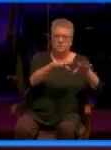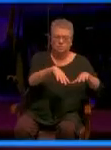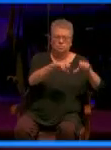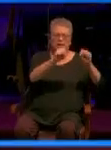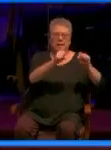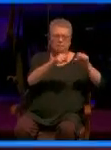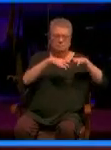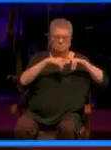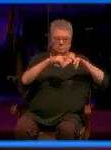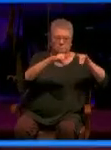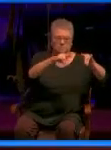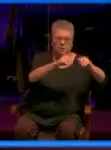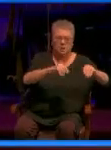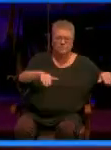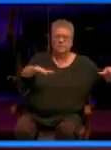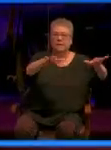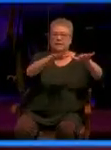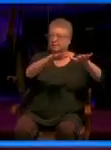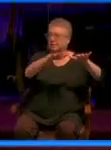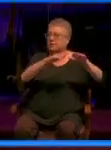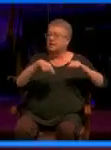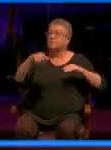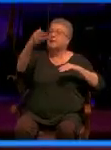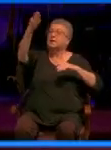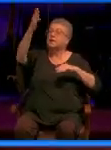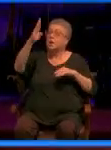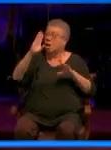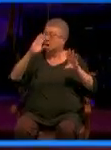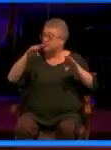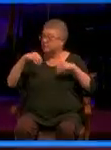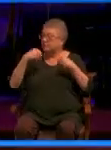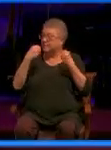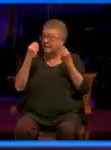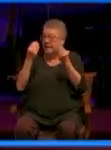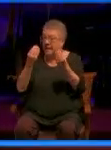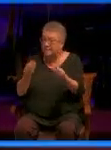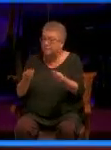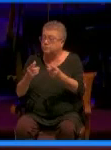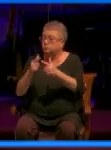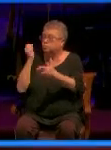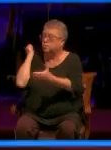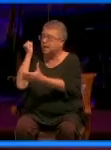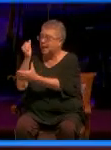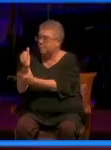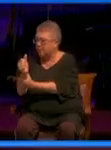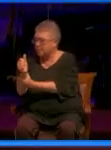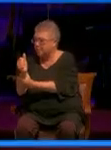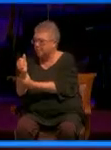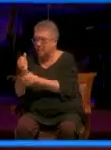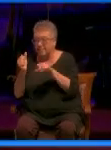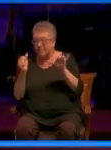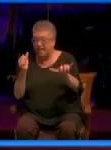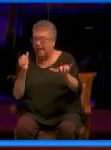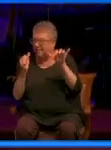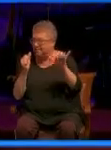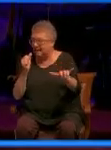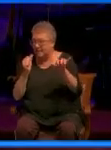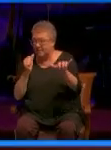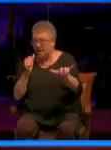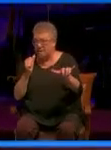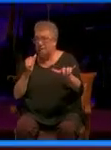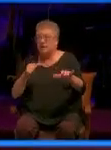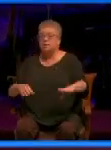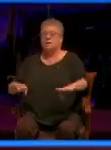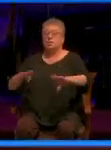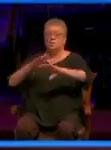land of your sojourning that God gave to Abraham. There it is. The fulfillment